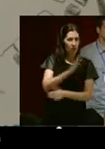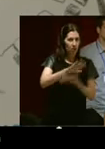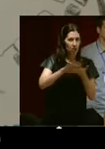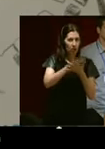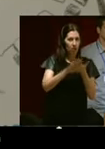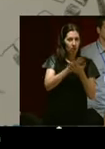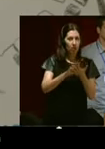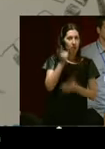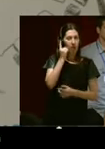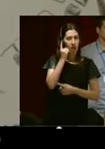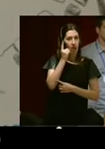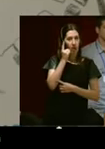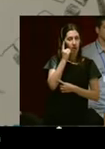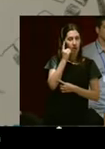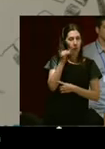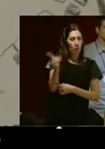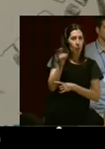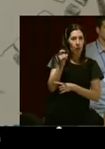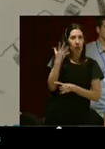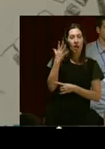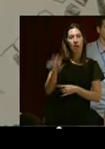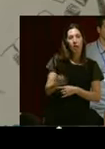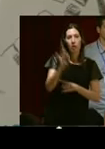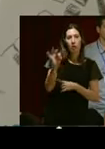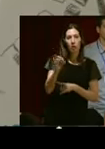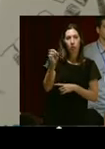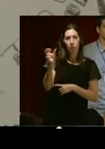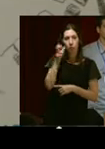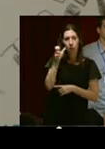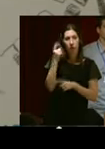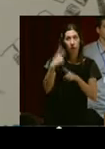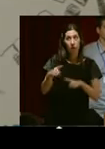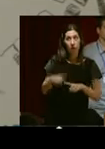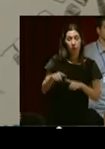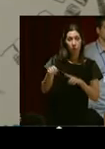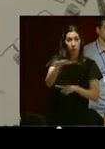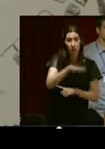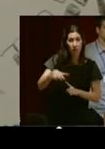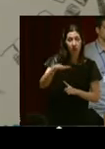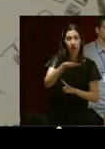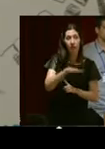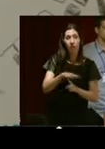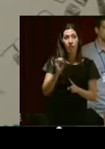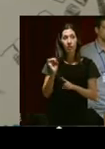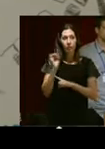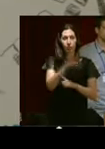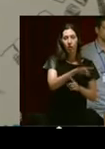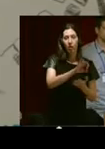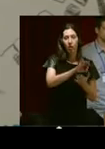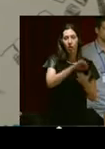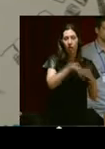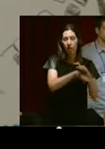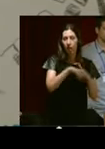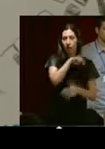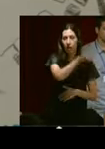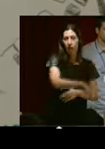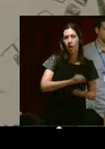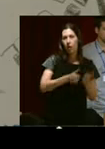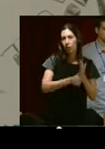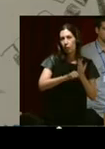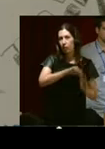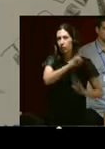moment when the mobile tracks 5 seconds of the audio file, and this is what we send to the